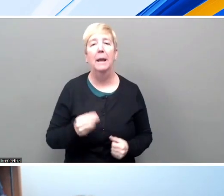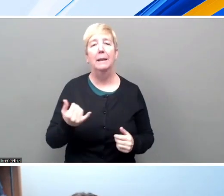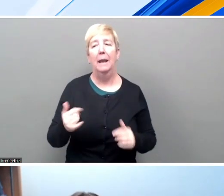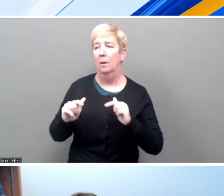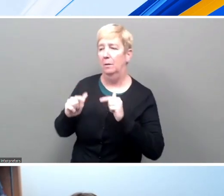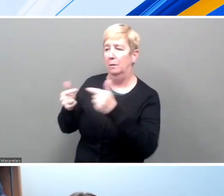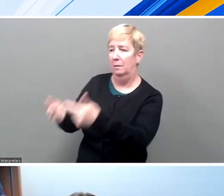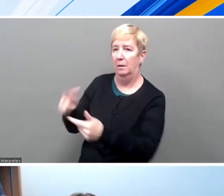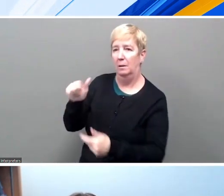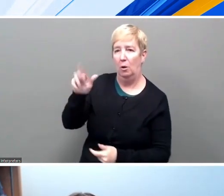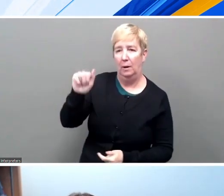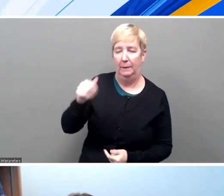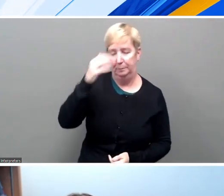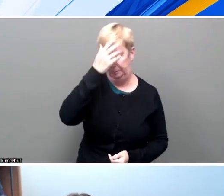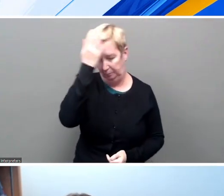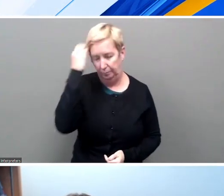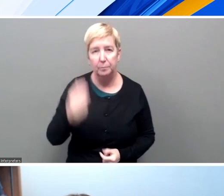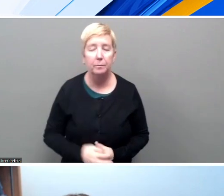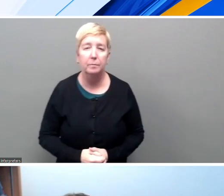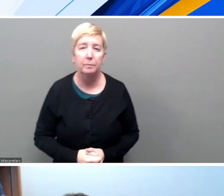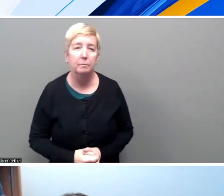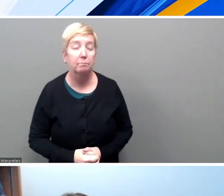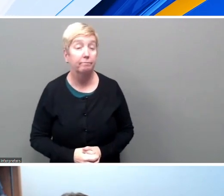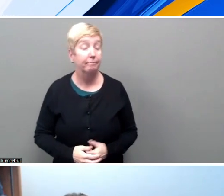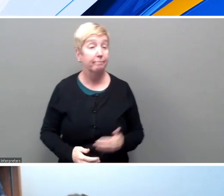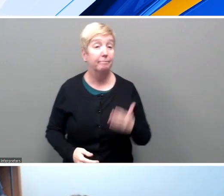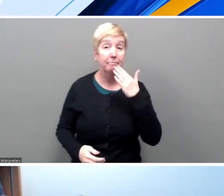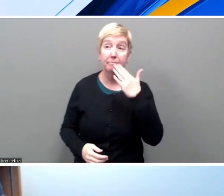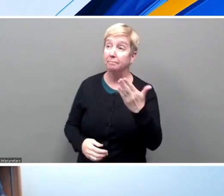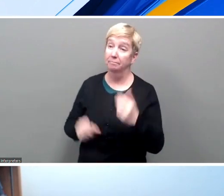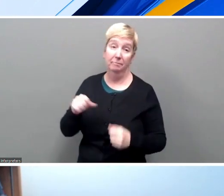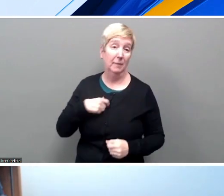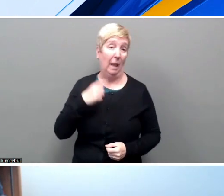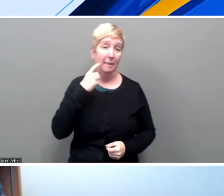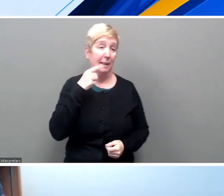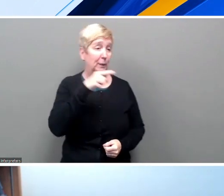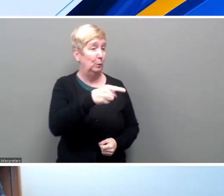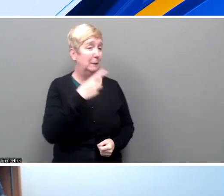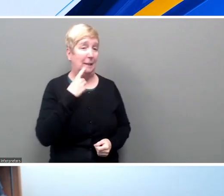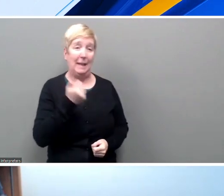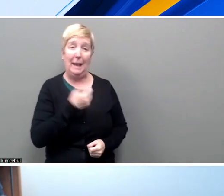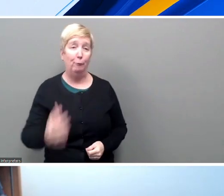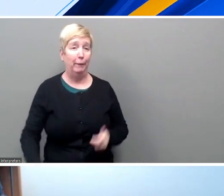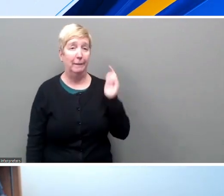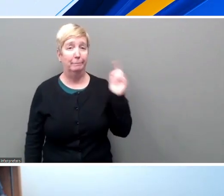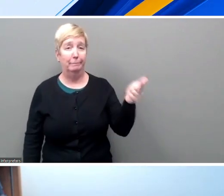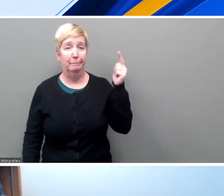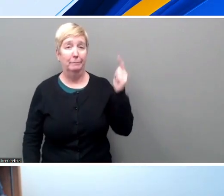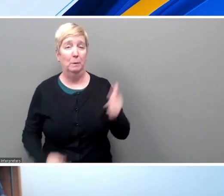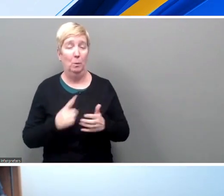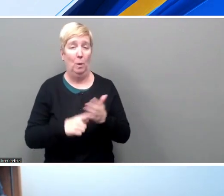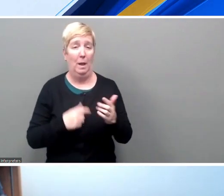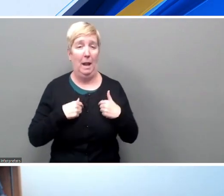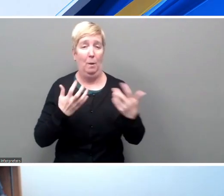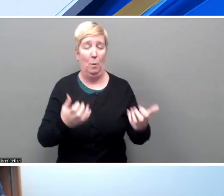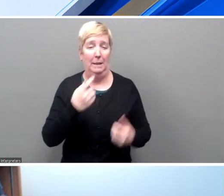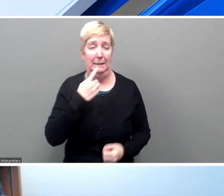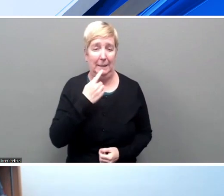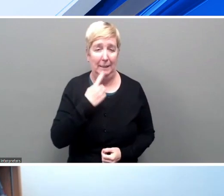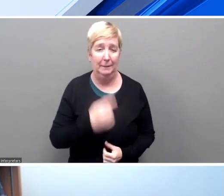Laura. Yeah, no, thank you so much. I think you said everything that I would want to say. I think that